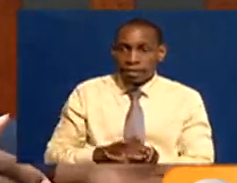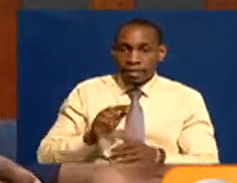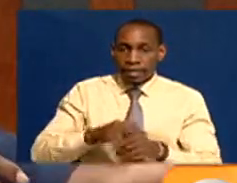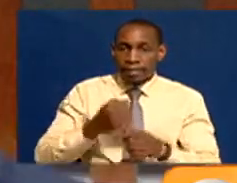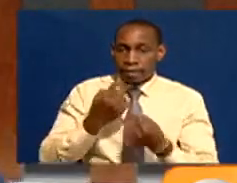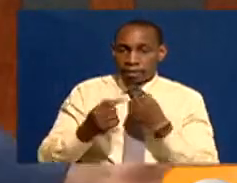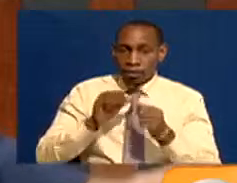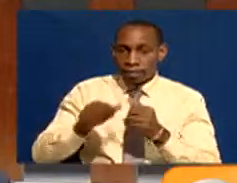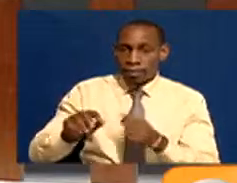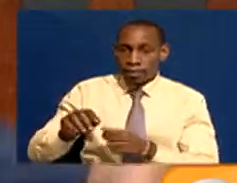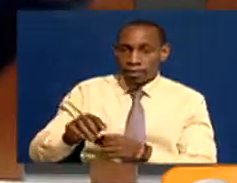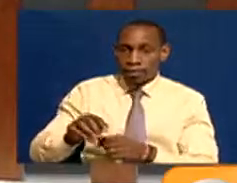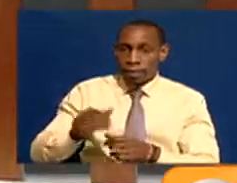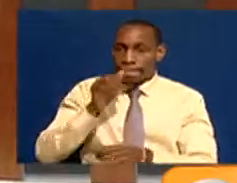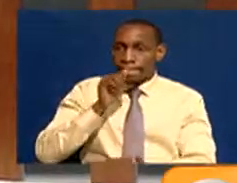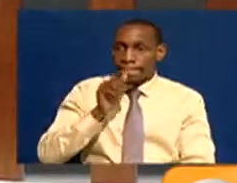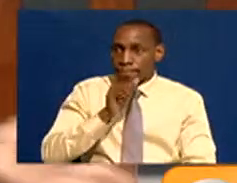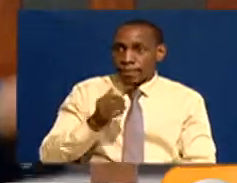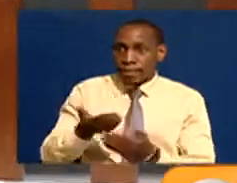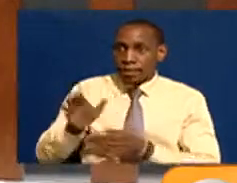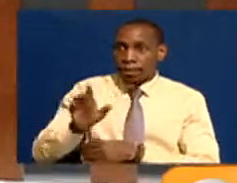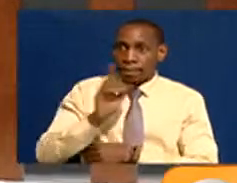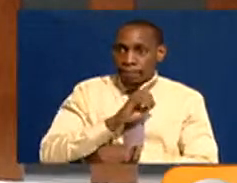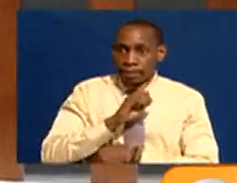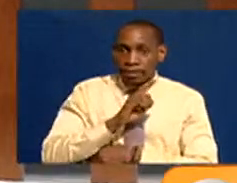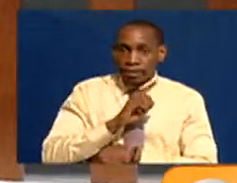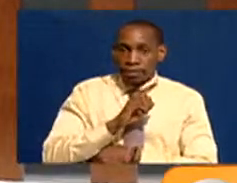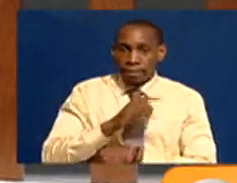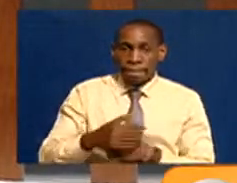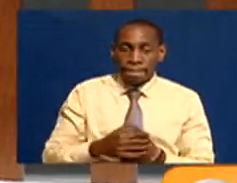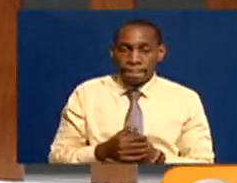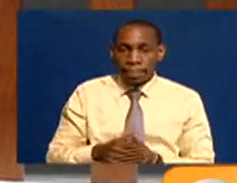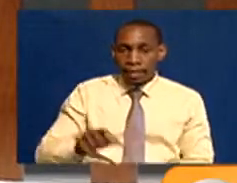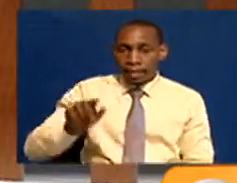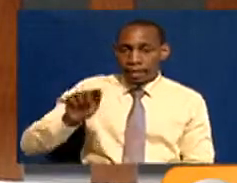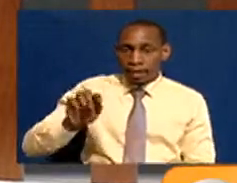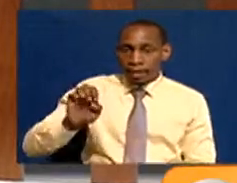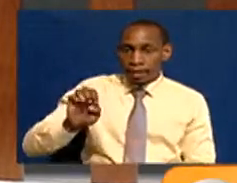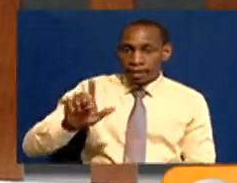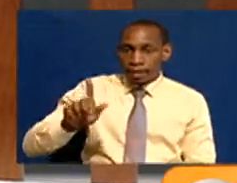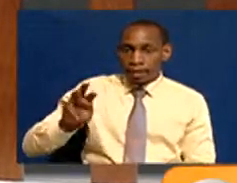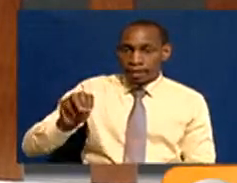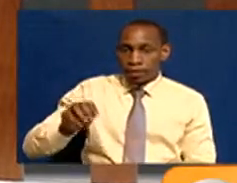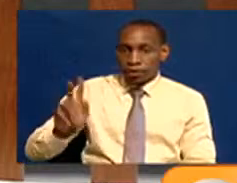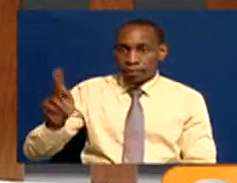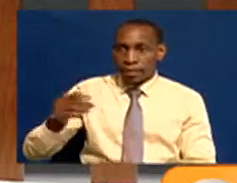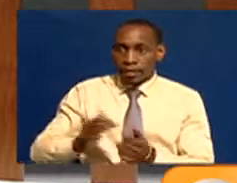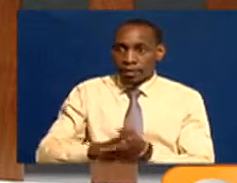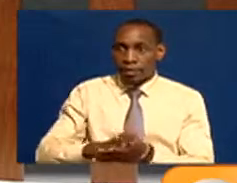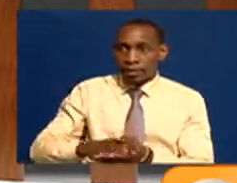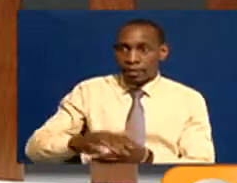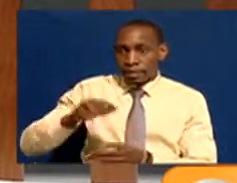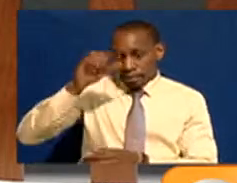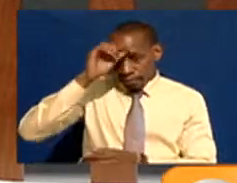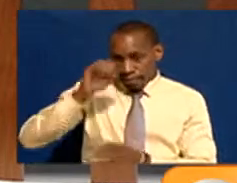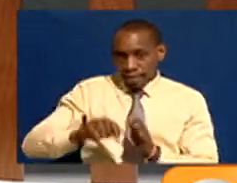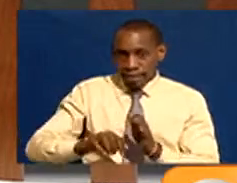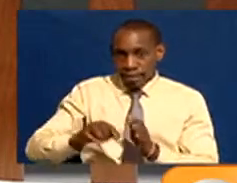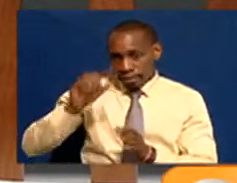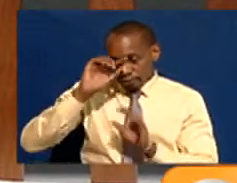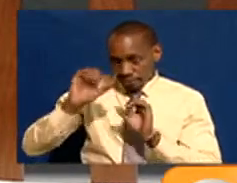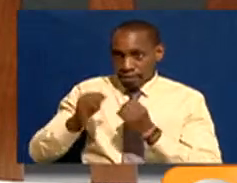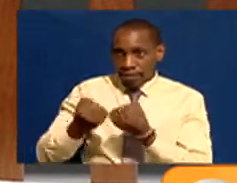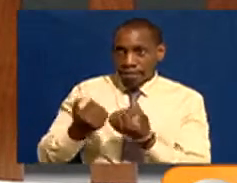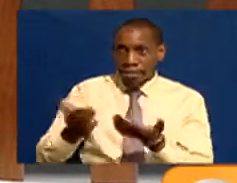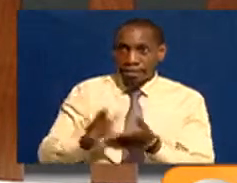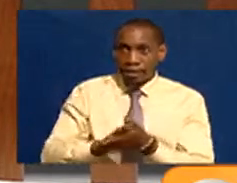privatization, we actually went back, rode back on privatization of Telecom Kenya. And now Telecom Kenya is a parastatal. Tell me, how does,